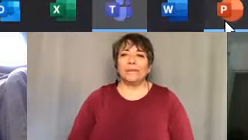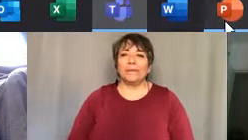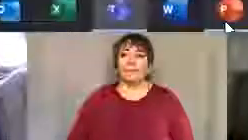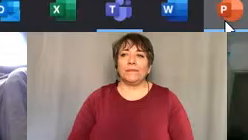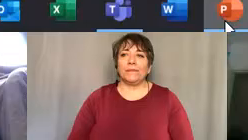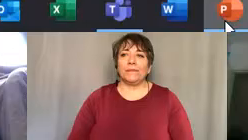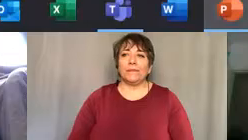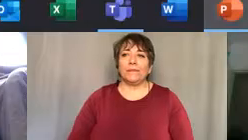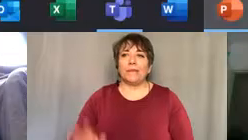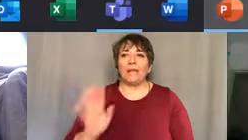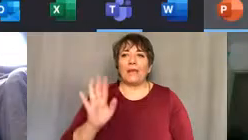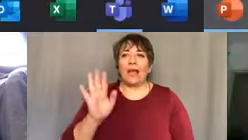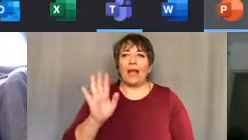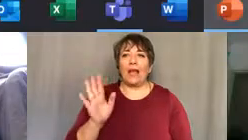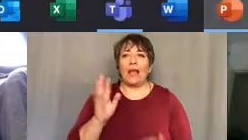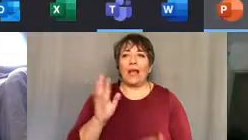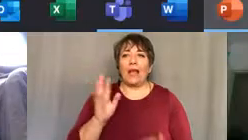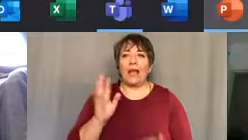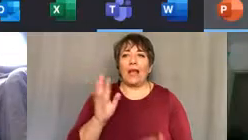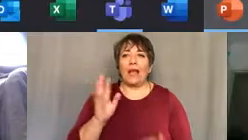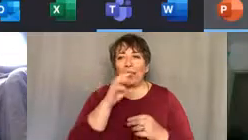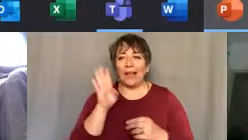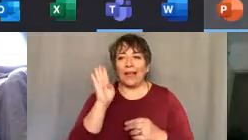Hello, hopefully you can hear and see me.